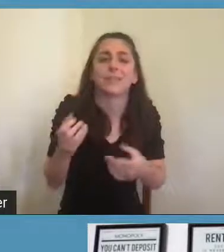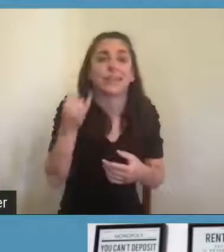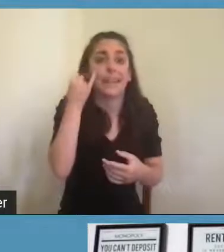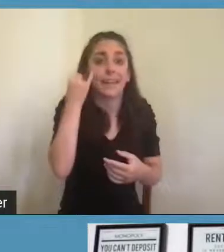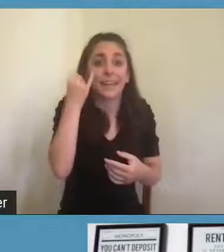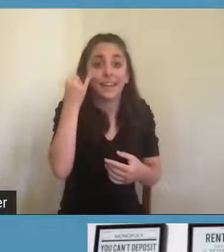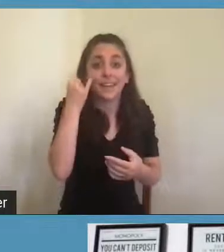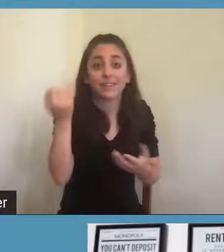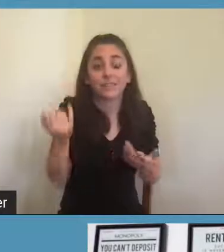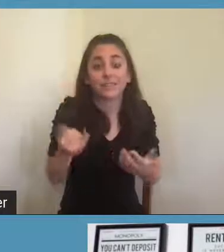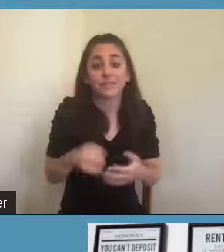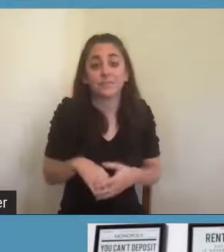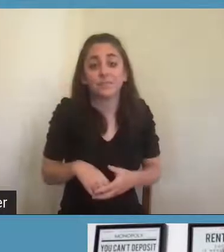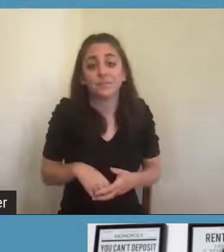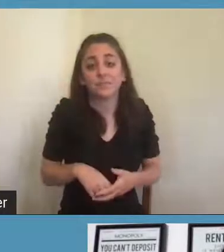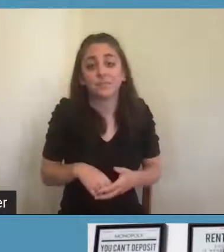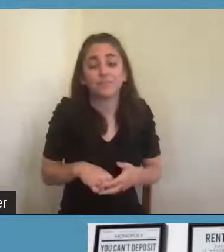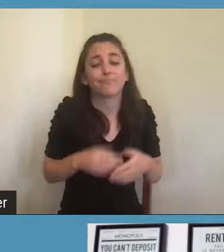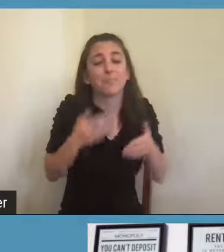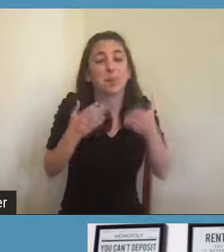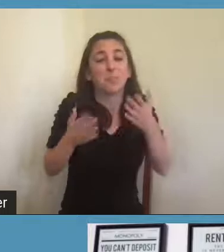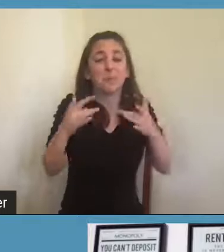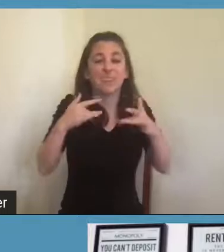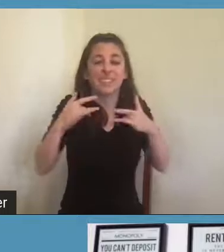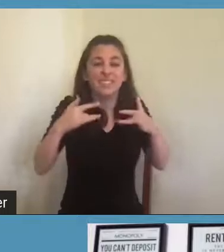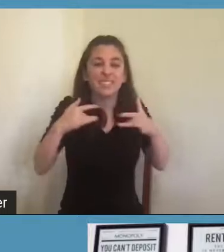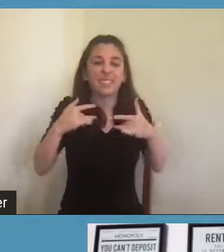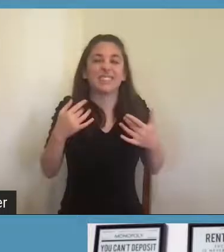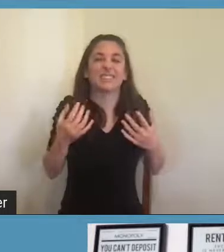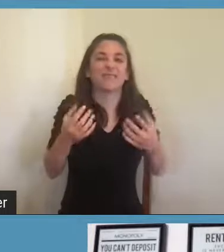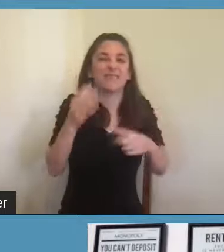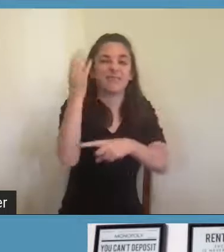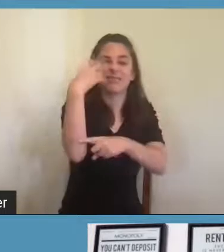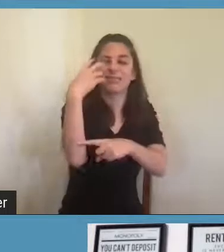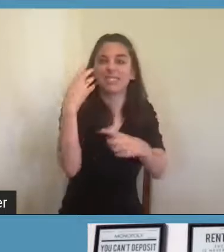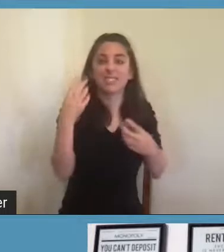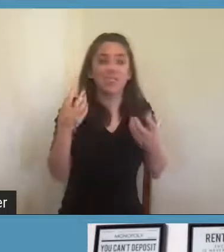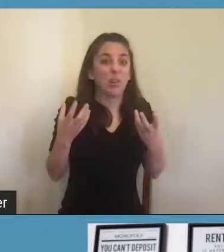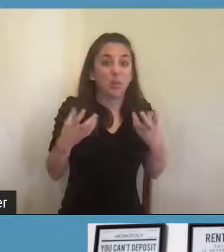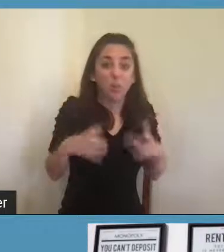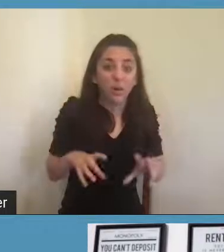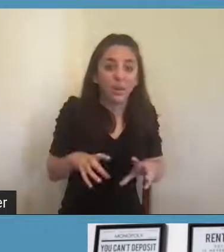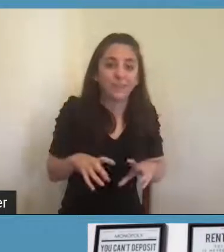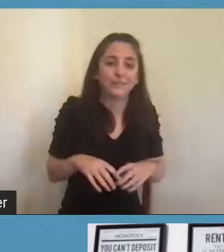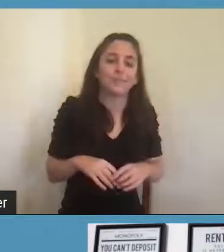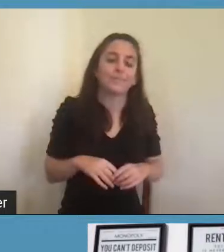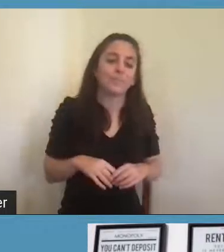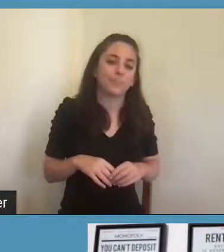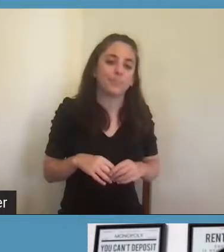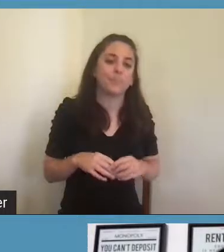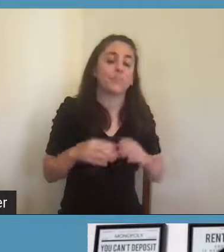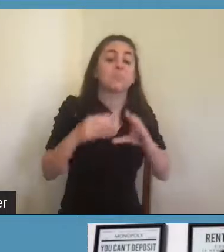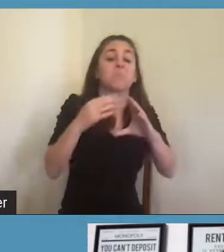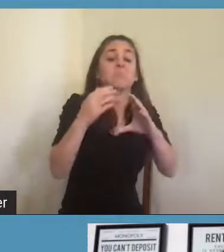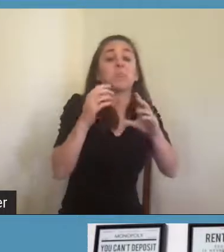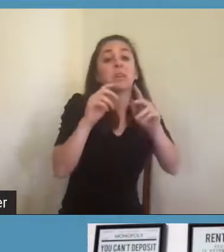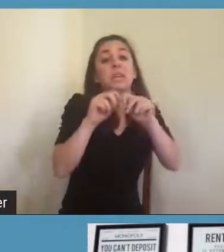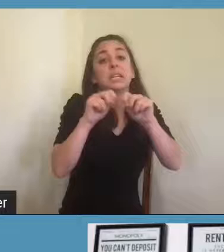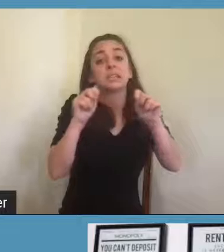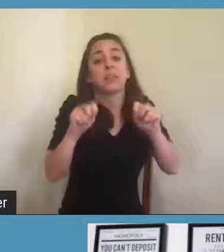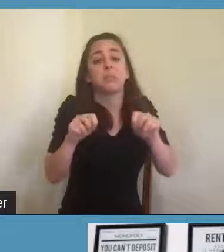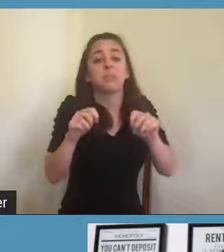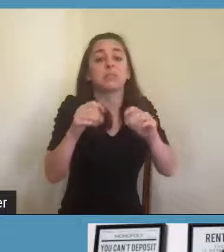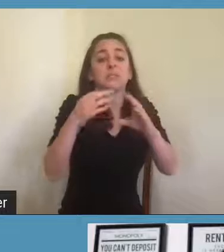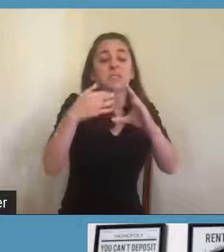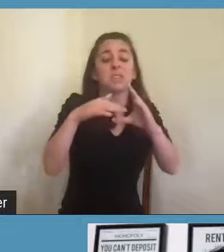potentially have that particular concern or challenge as well, I do have a couple of email templates. By all means, you can connect with